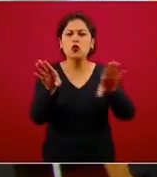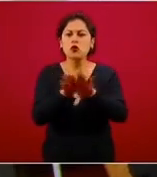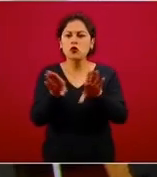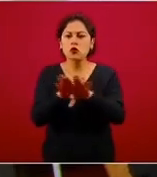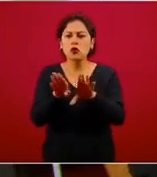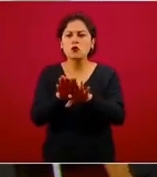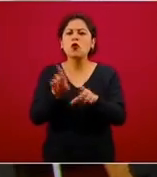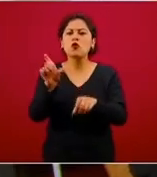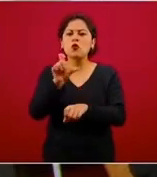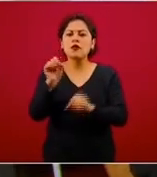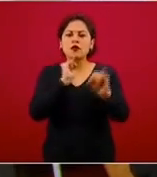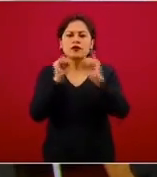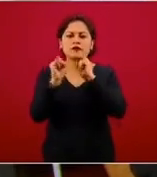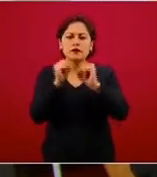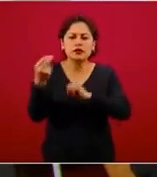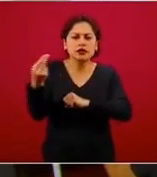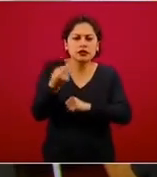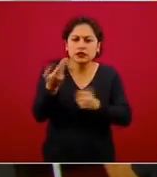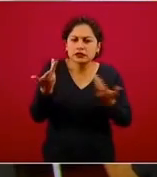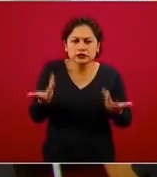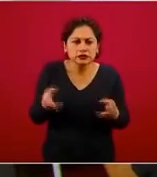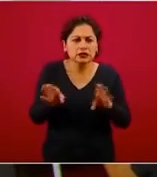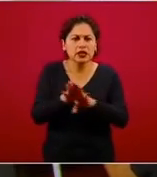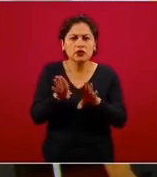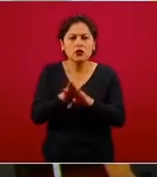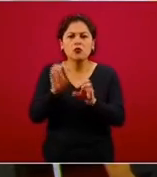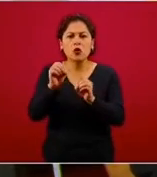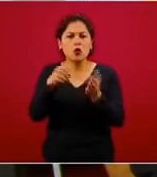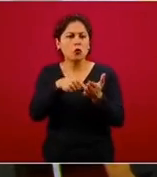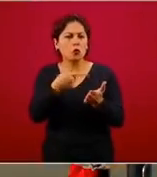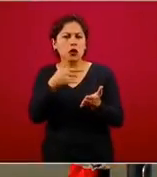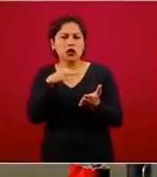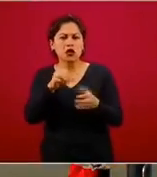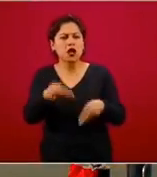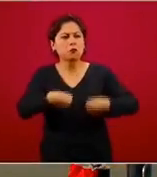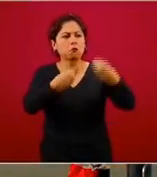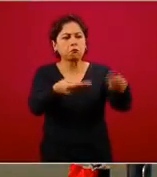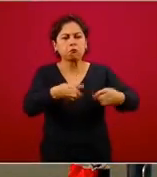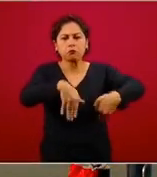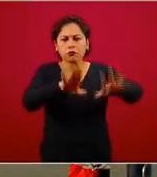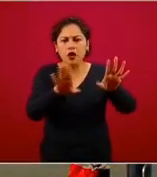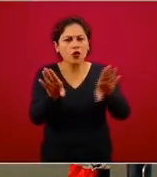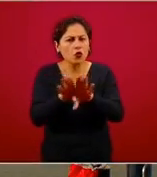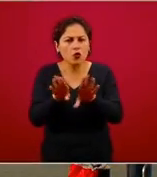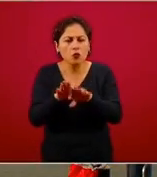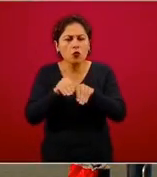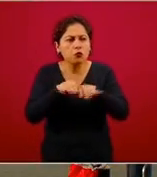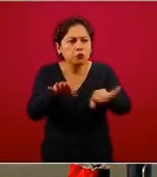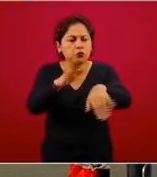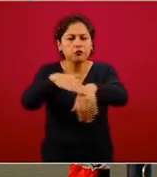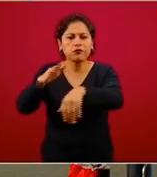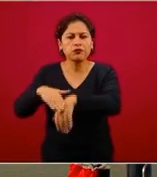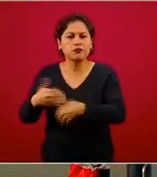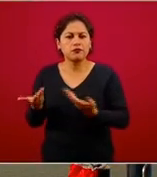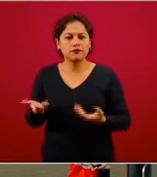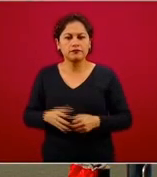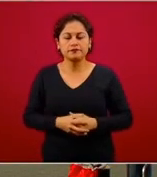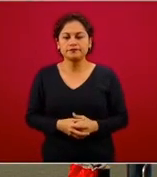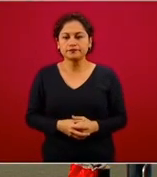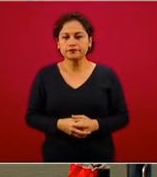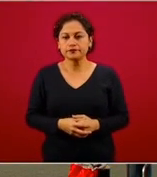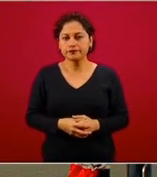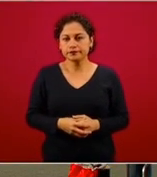de las people who don't videollamadas? ¿Se need va a hacer an una campaña o interpreter, a sign simplemente con la language guía y los ejemplos? interpreter? How will Gracias. they be able to access the guide?